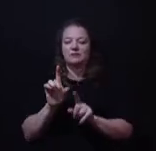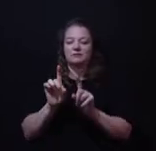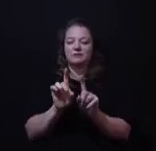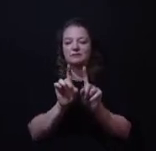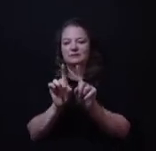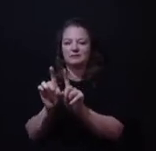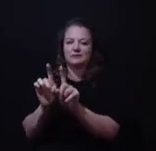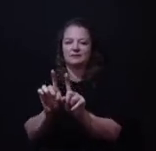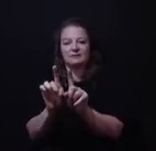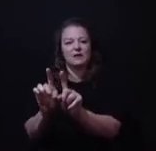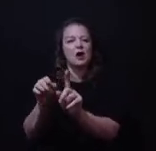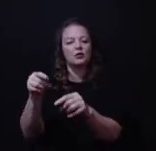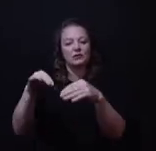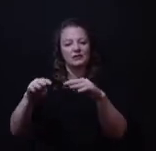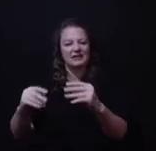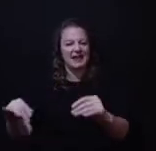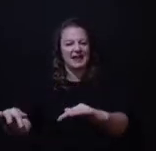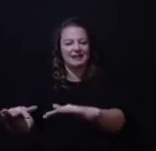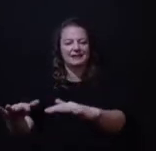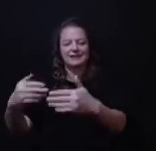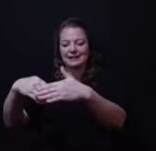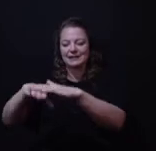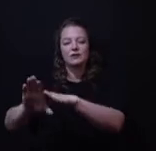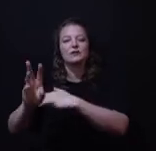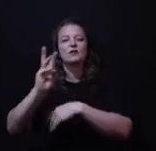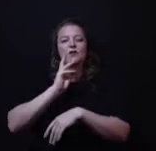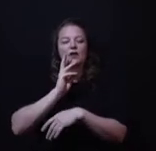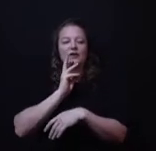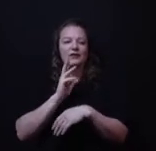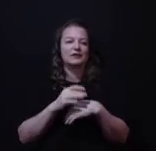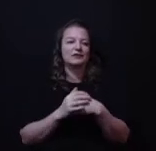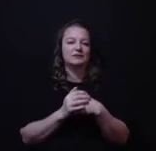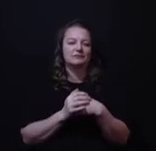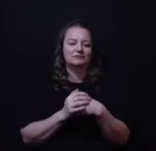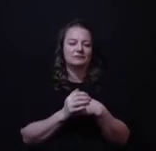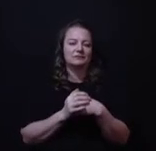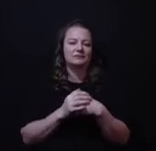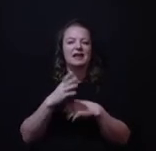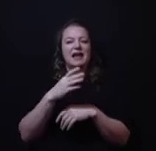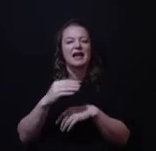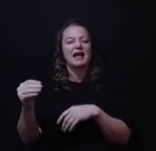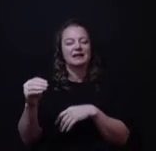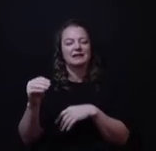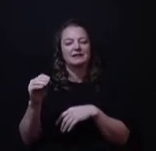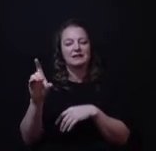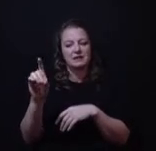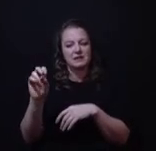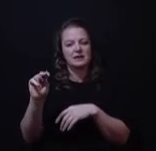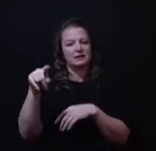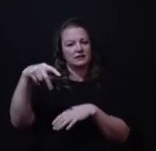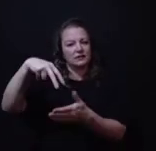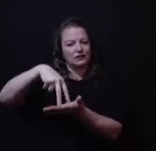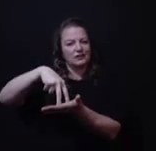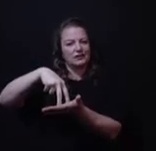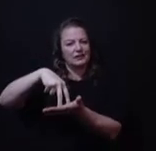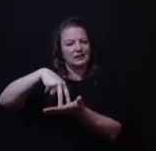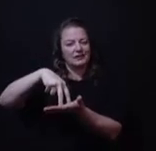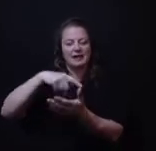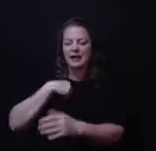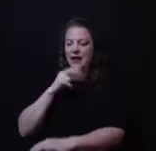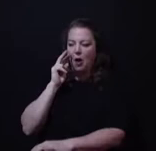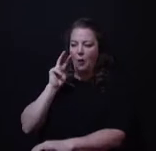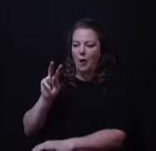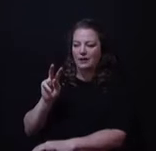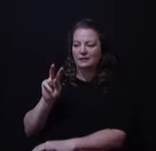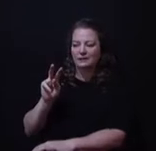sand into the water. And he stood there, and I watched